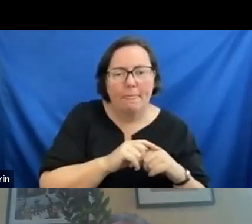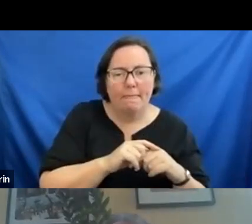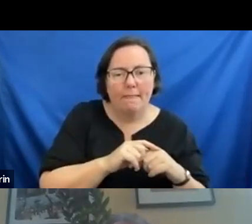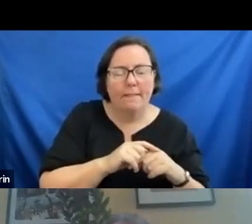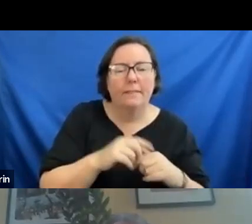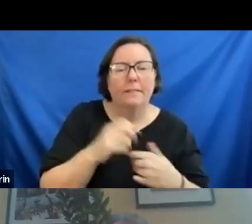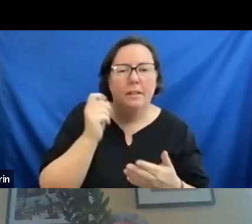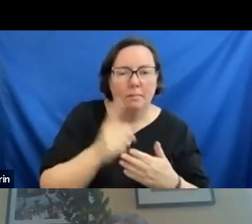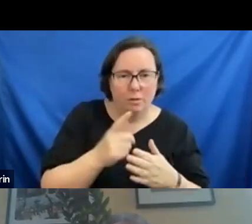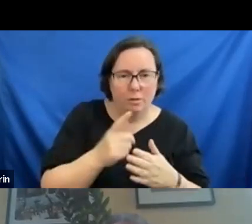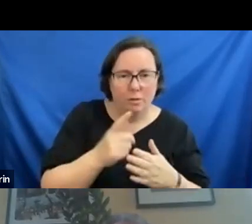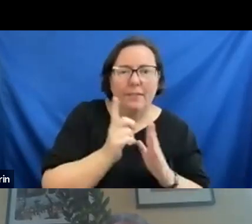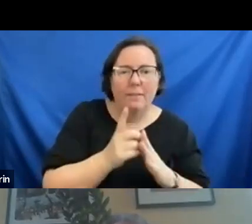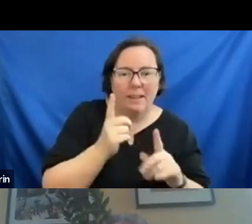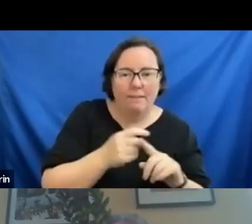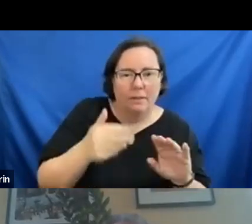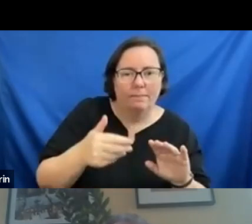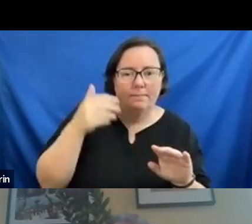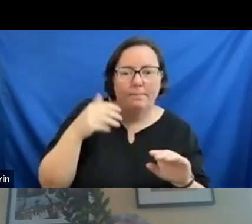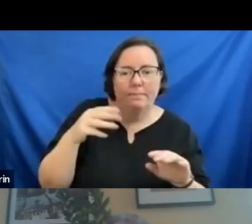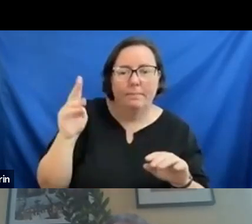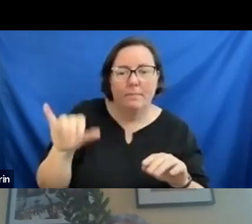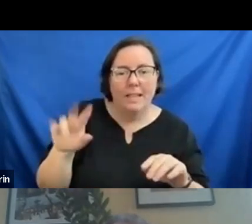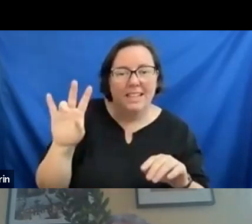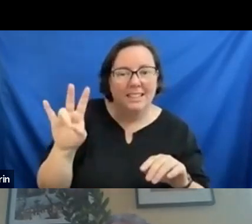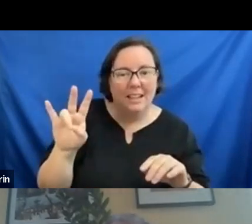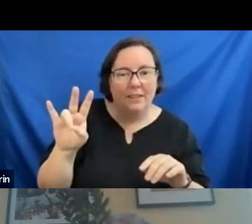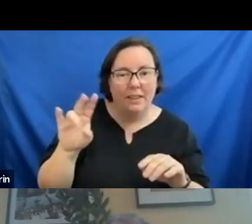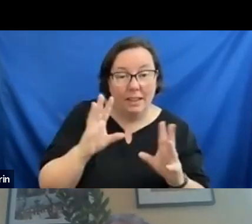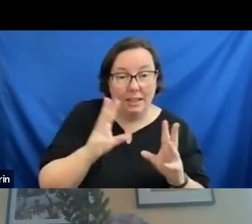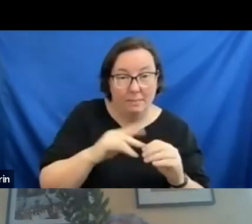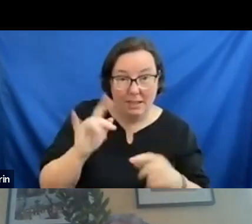The approval of the minutes of the May 7th meeting, is that correct?